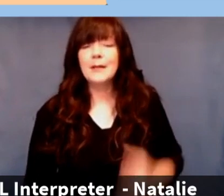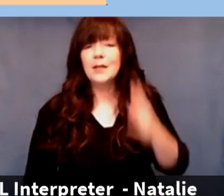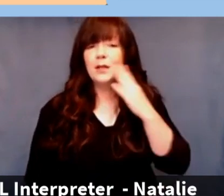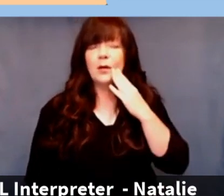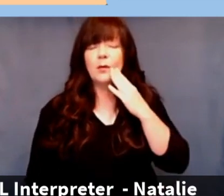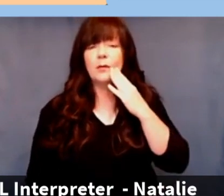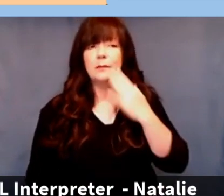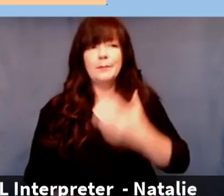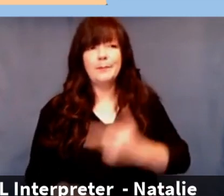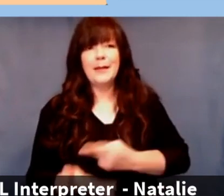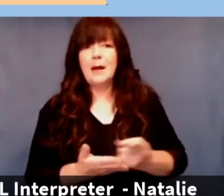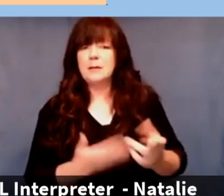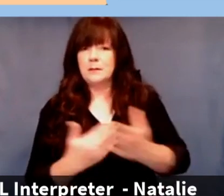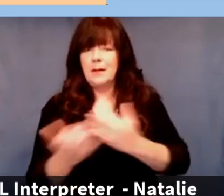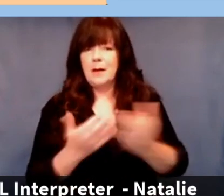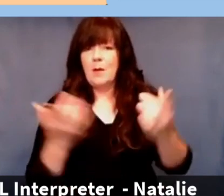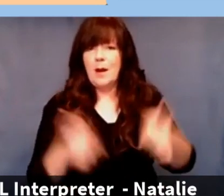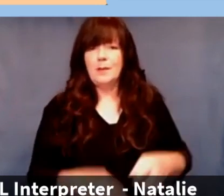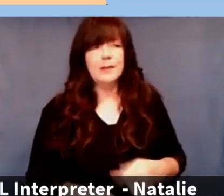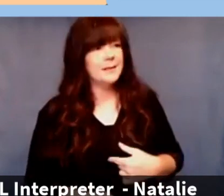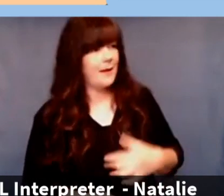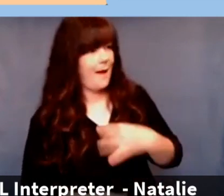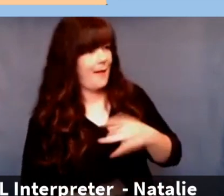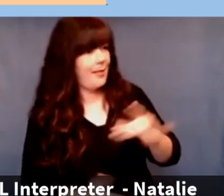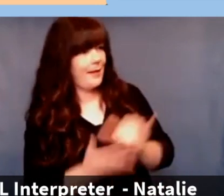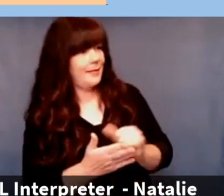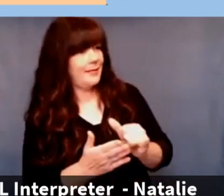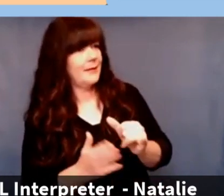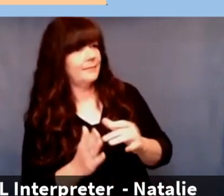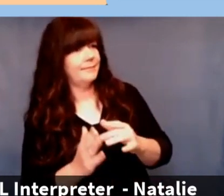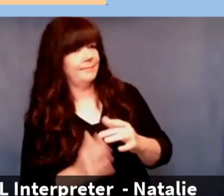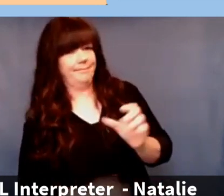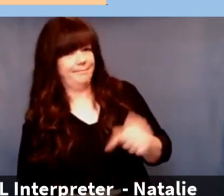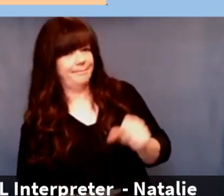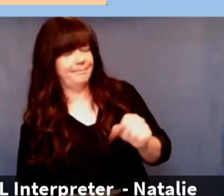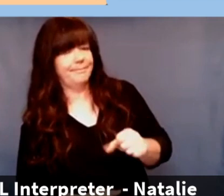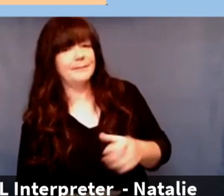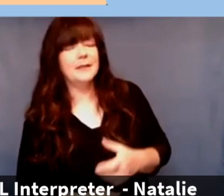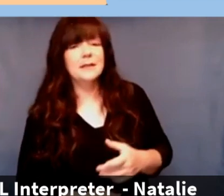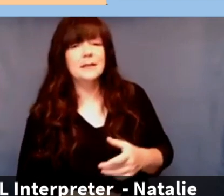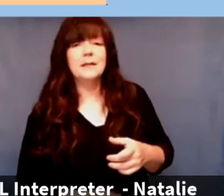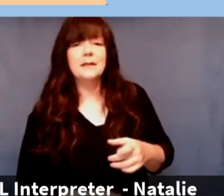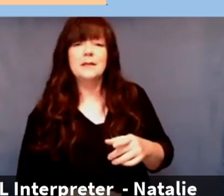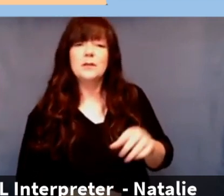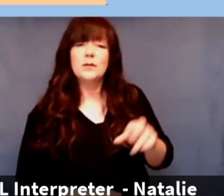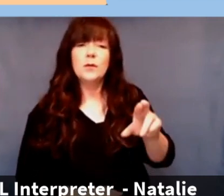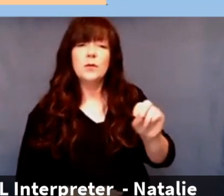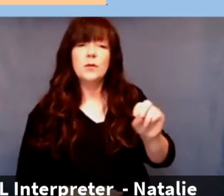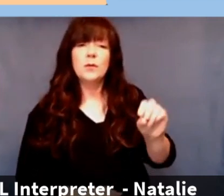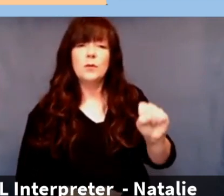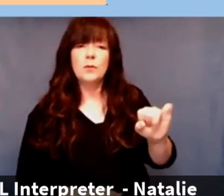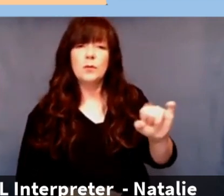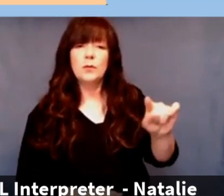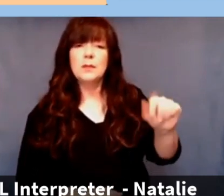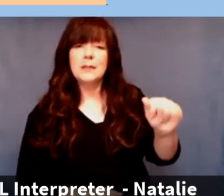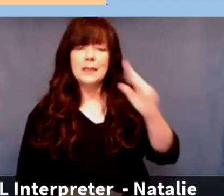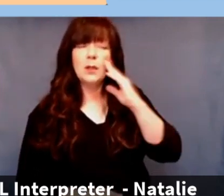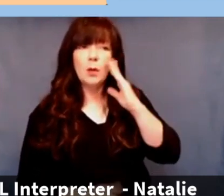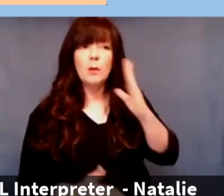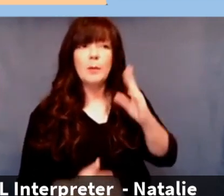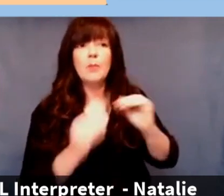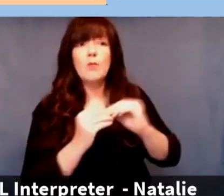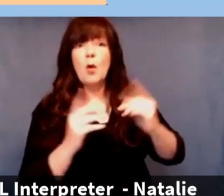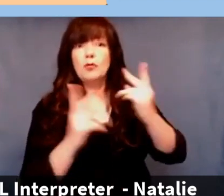what. I like that about Rosita as well. Like, she knew that she was probably going to get in deeper, like, with